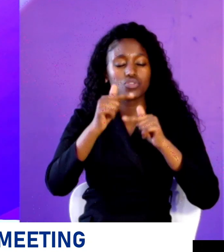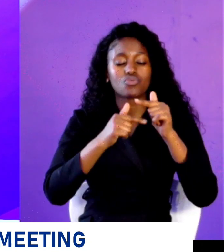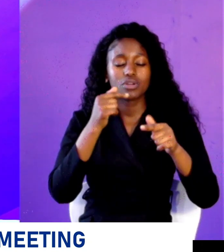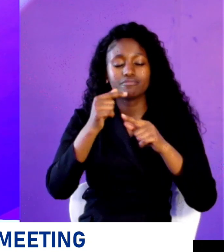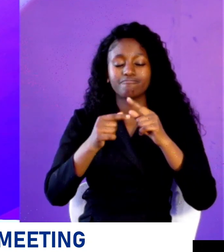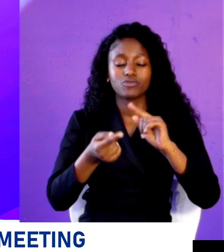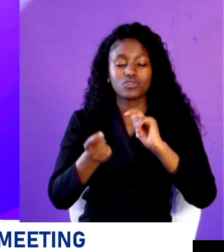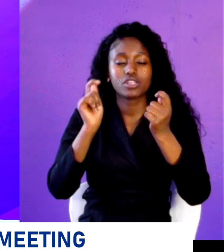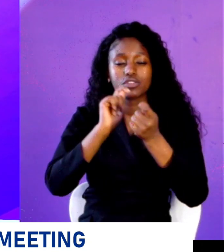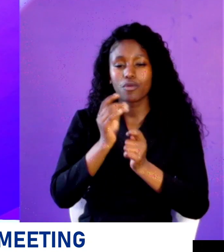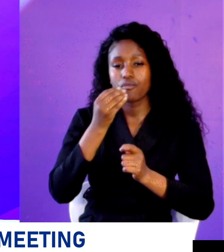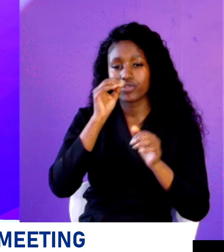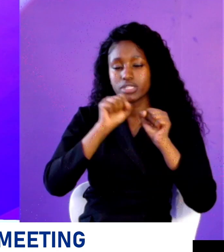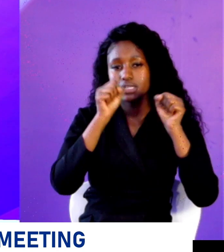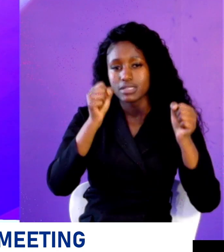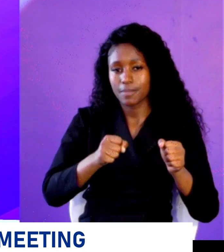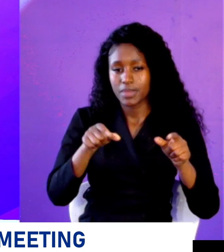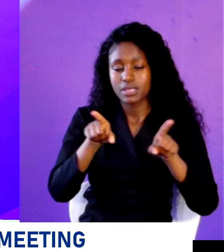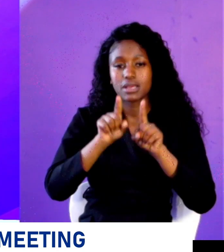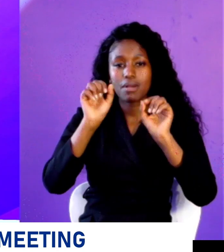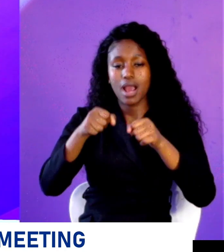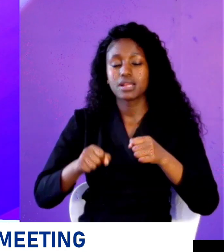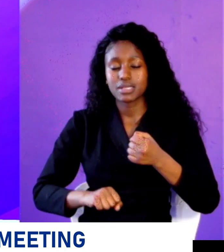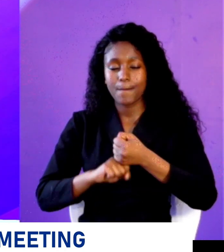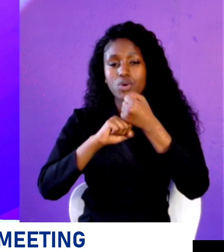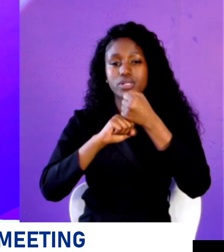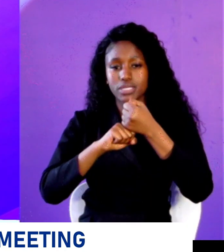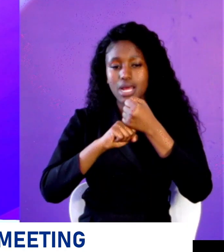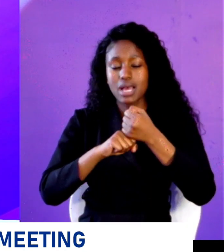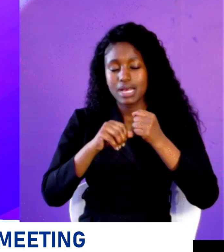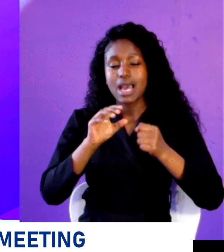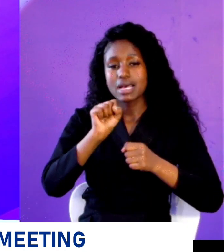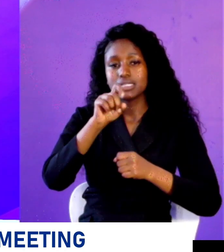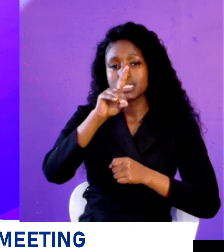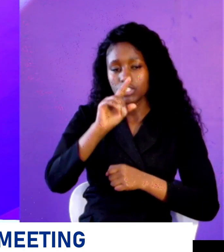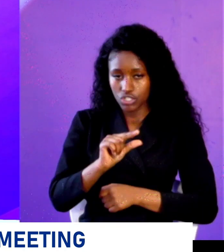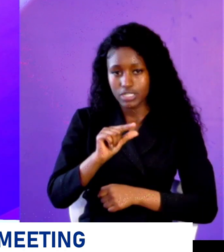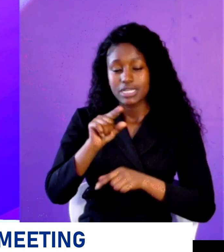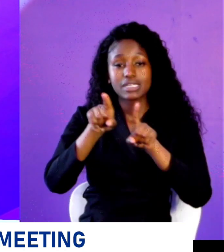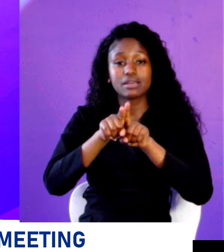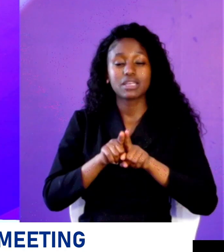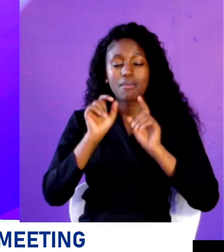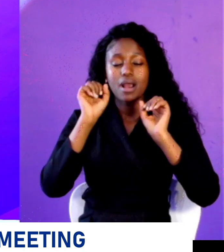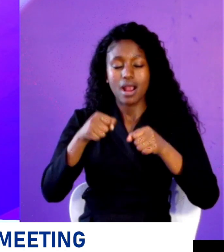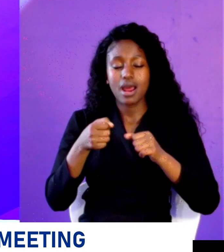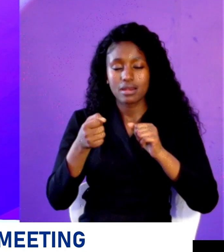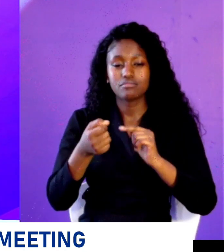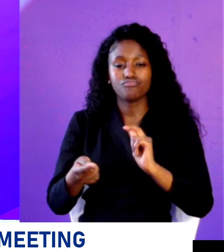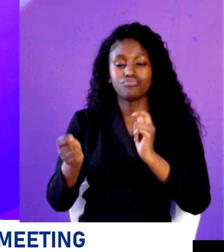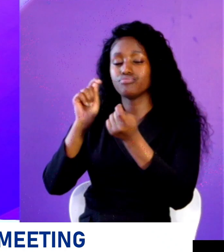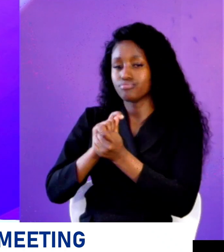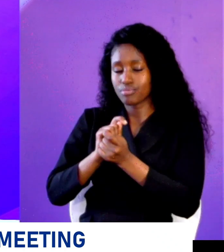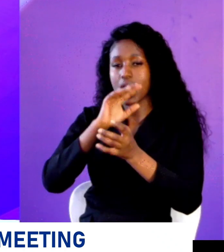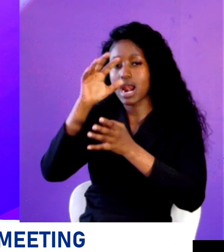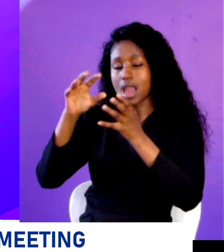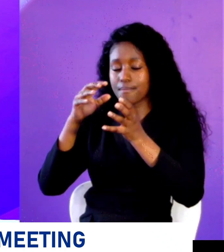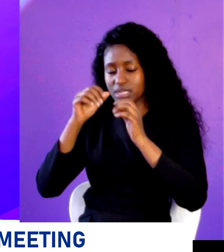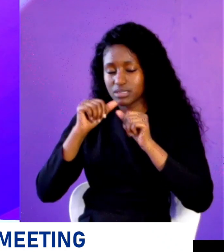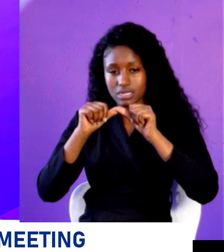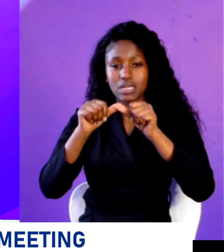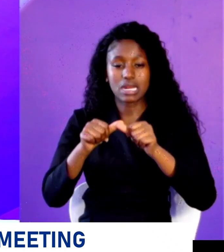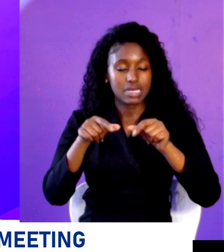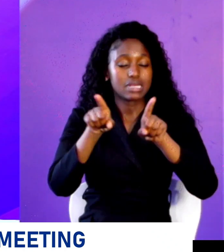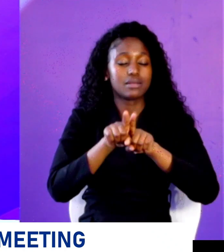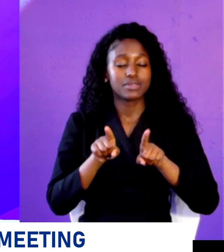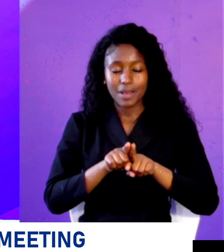food systems to support sustainable development goals and enhance climate resilience, a